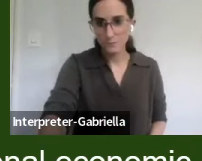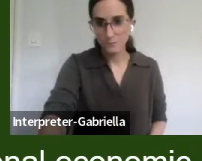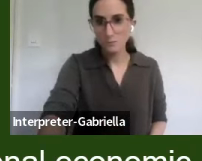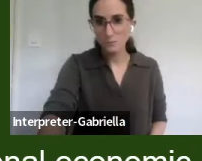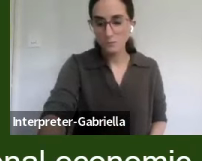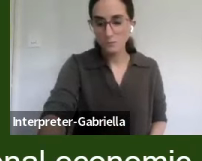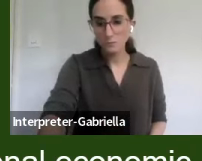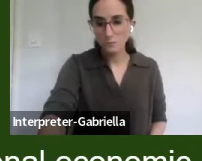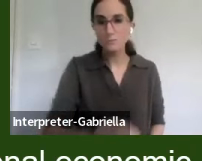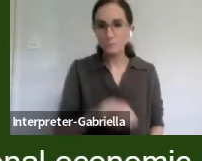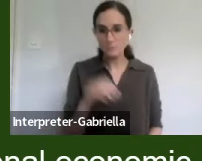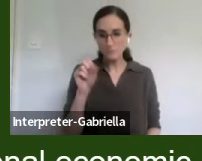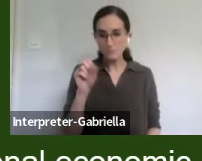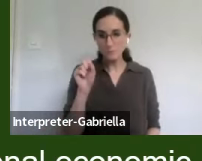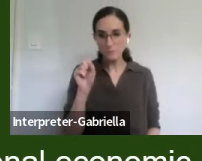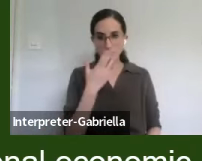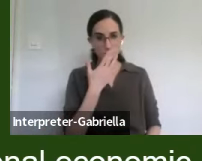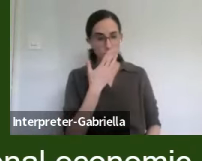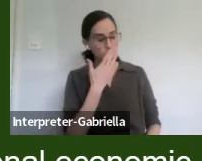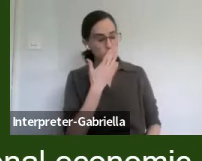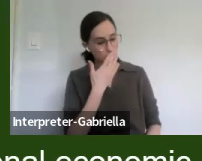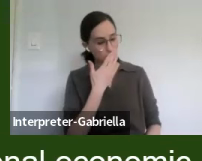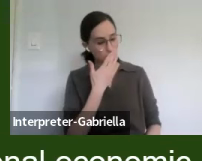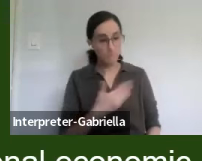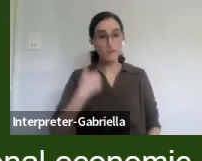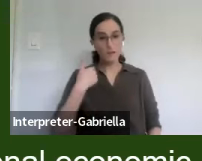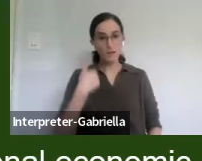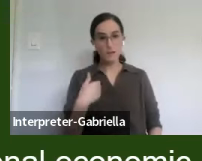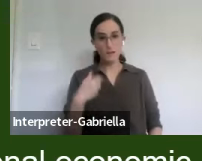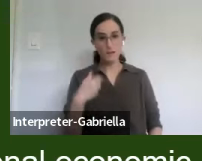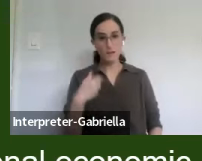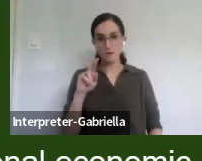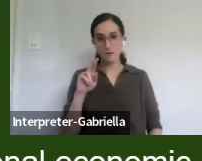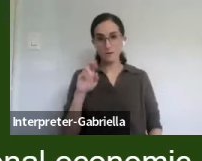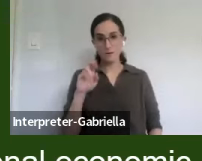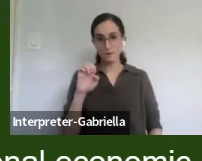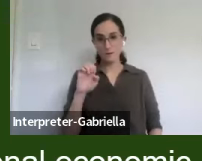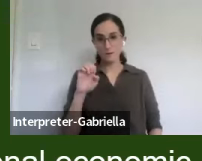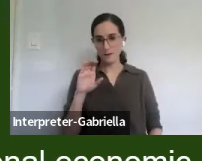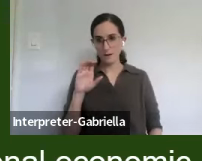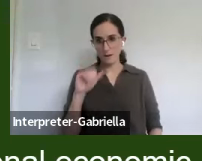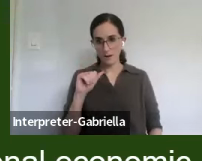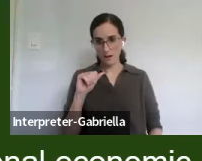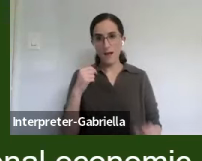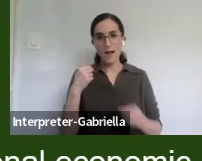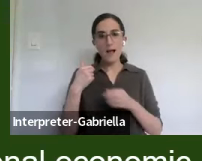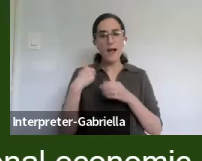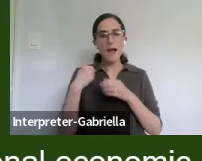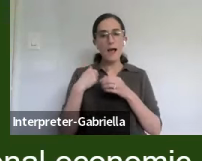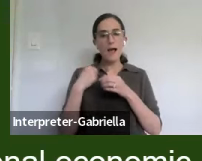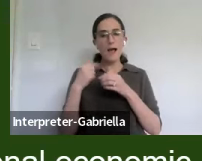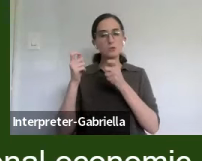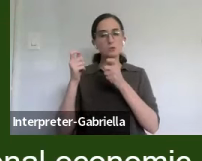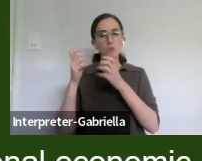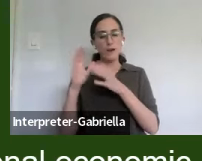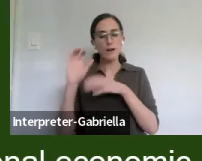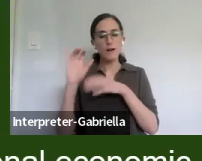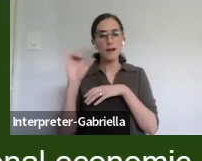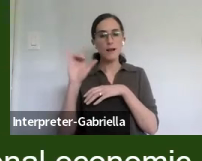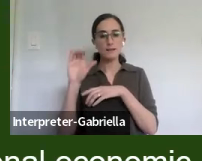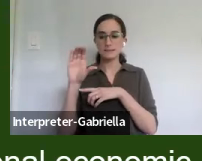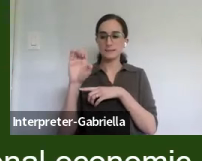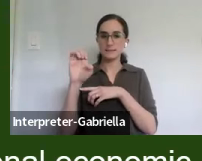Thank you for that. I appreciate that. My name is Rebecca Novinger, and I am the Executive Director and CEO of Imagine. And I also